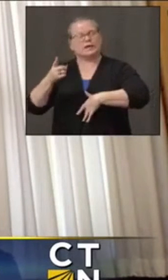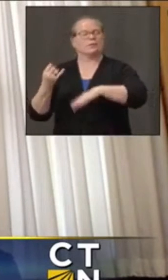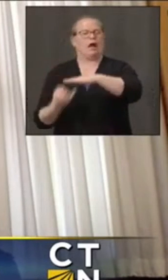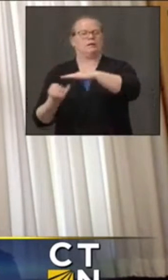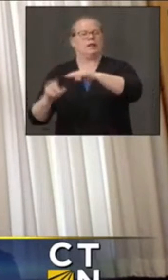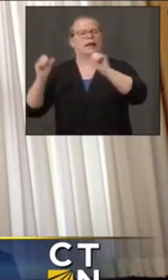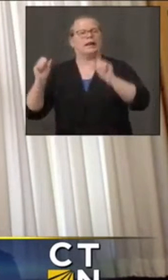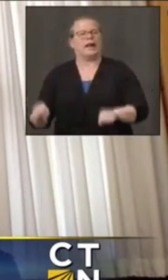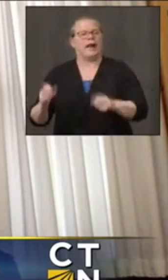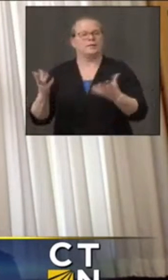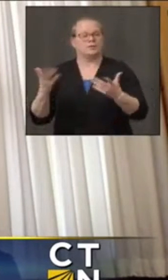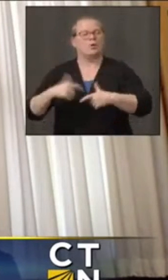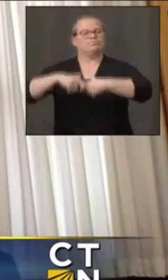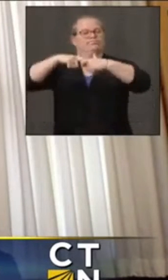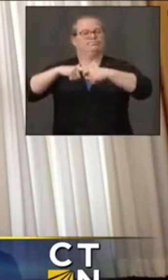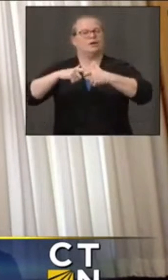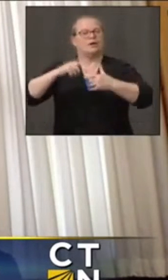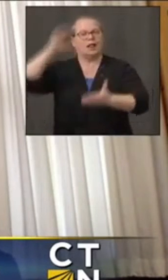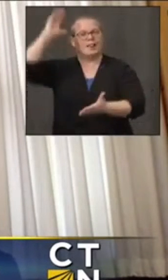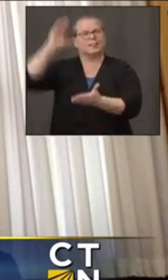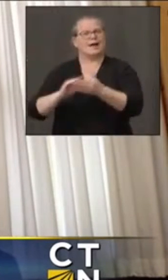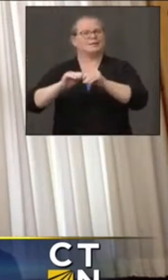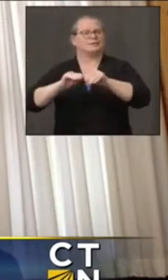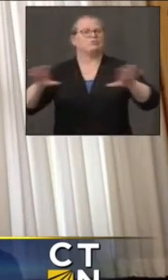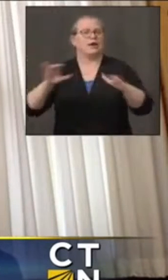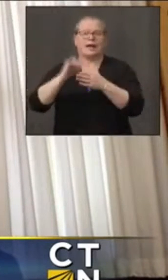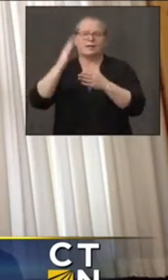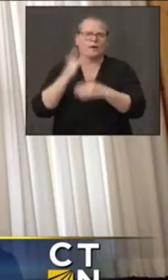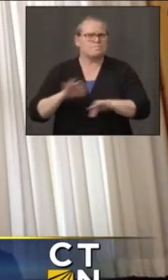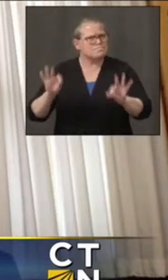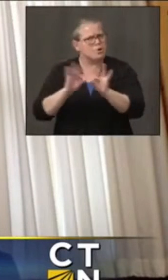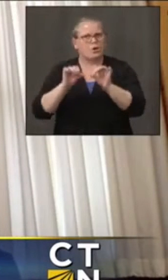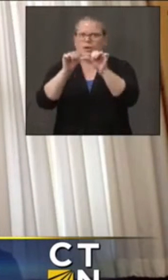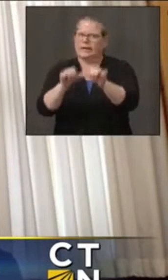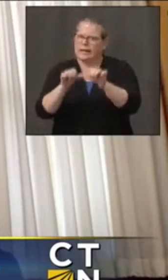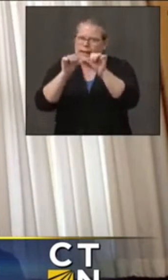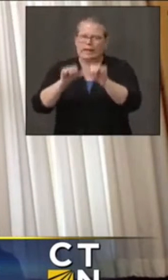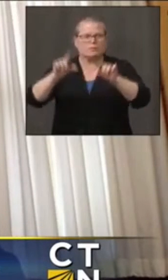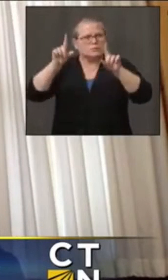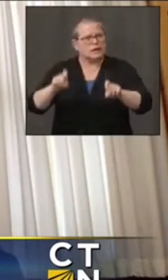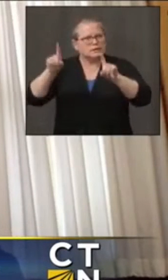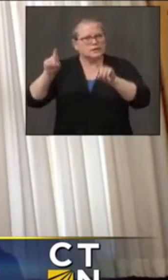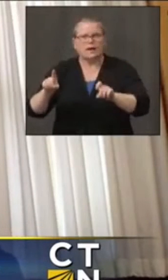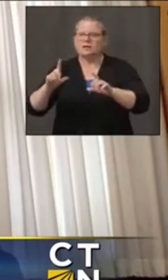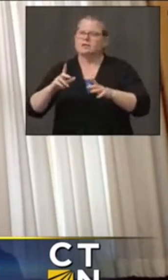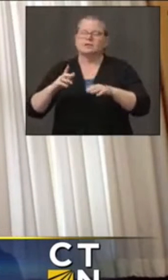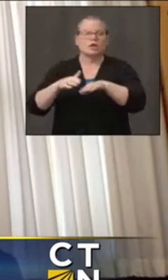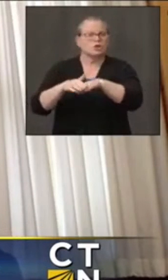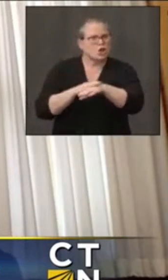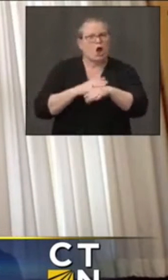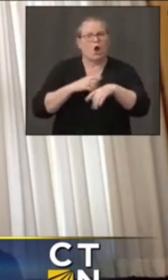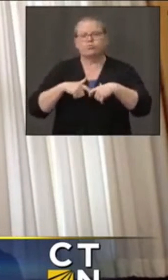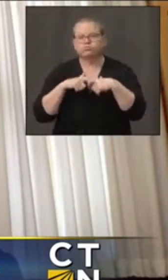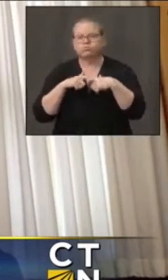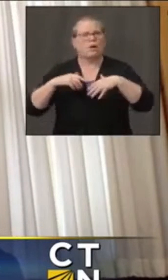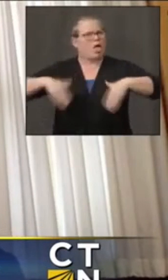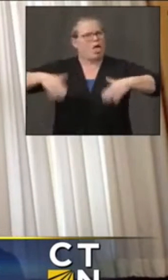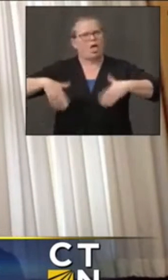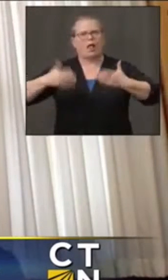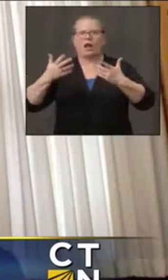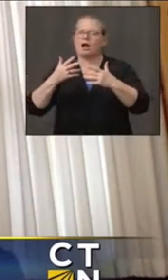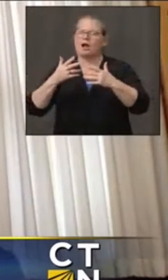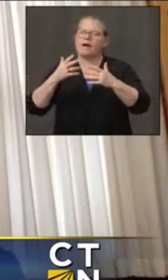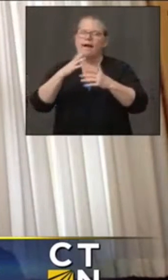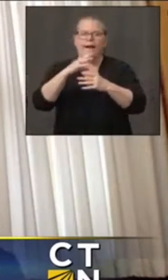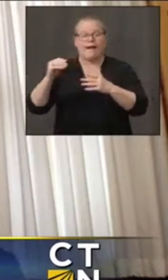community. So that's why we need to stay the course, keep testing aggressively, contact trace, quarantine, and isolate.